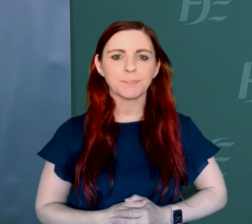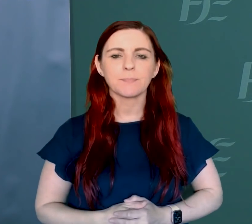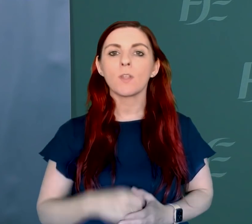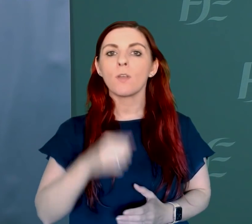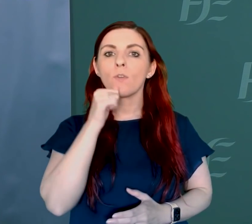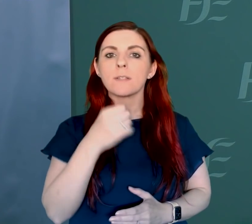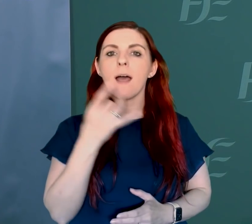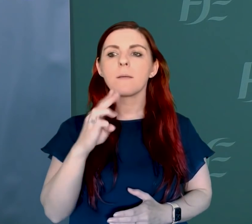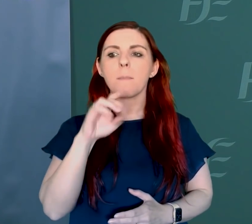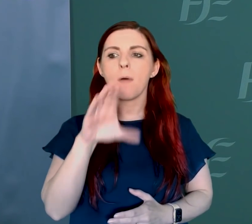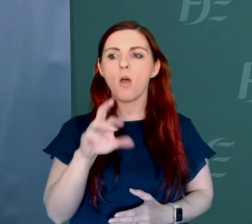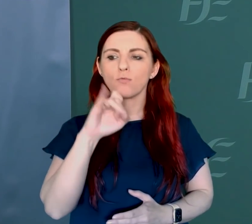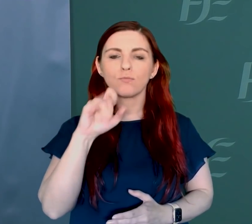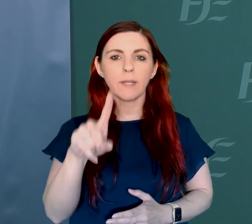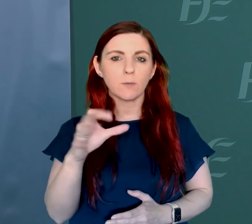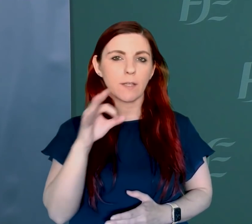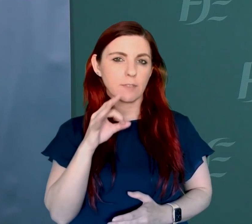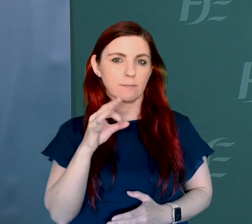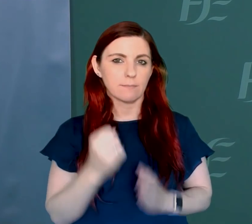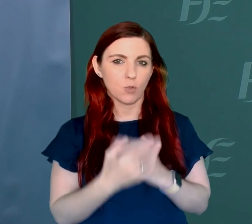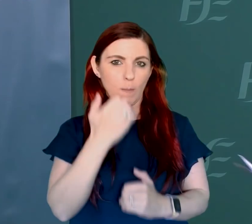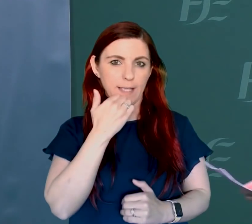Paul Reid to give us an update?